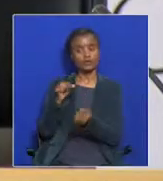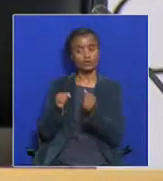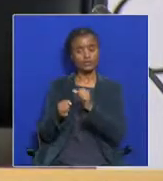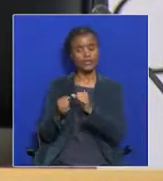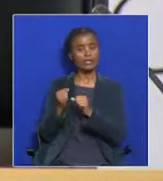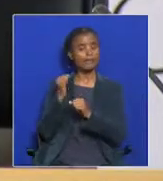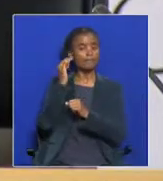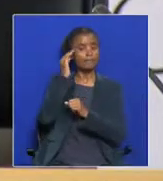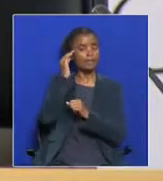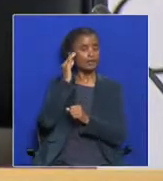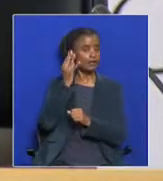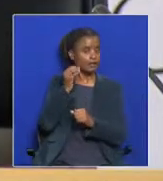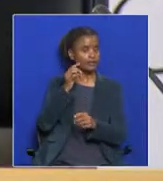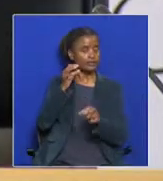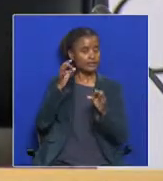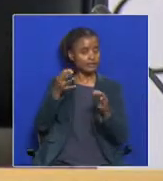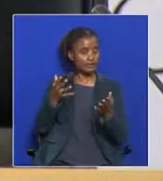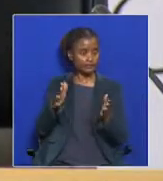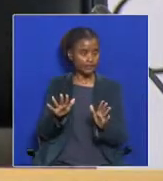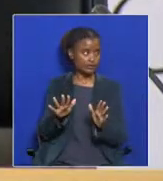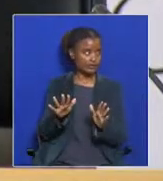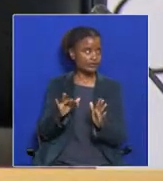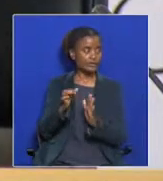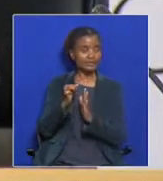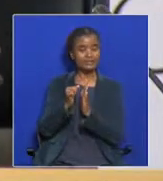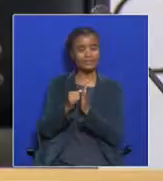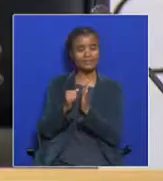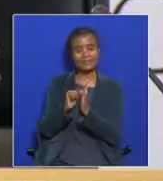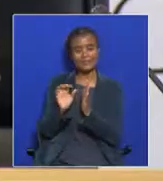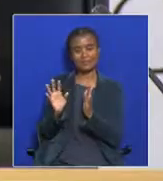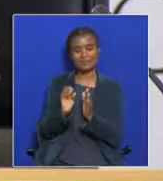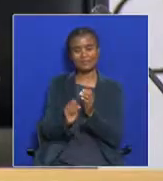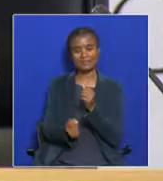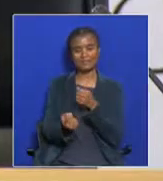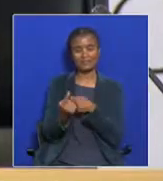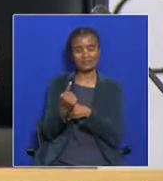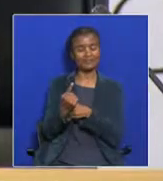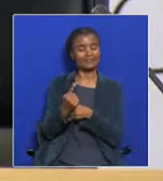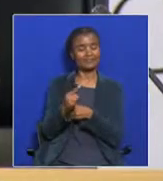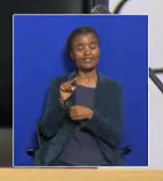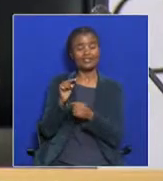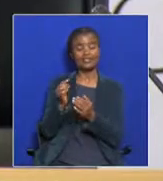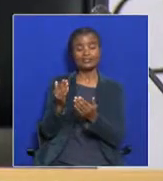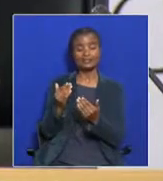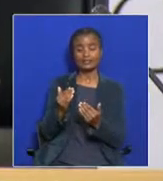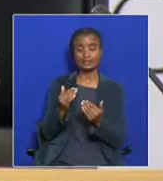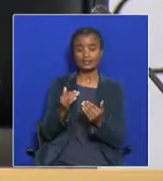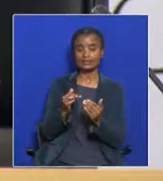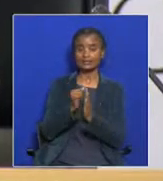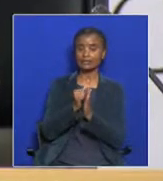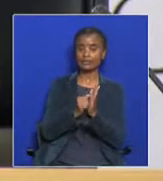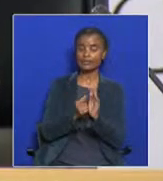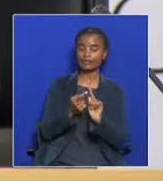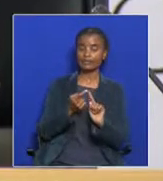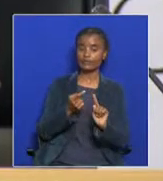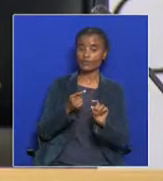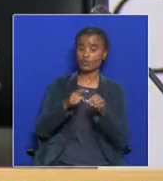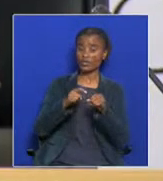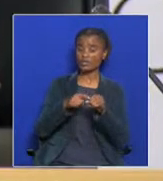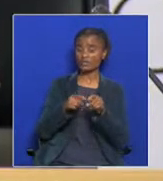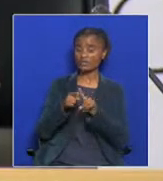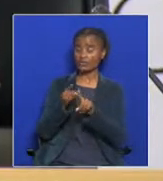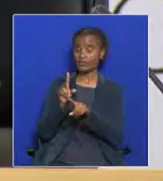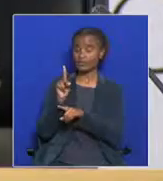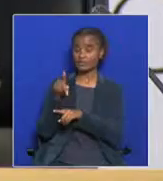every statement that has been taken, we don't expect statements of this quality from DPCI head office, statements of